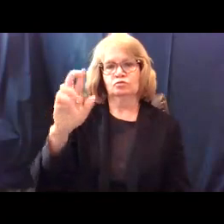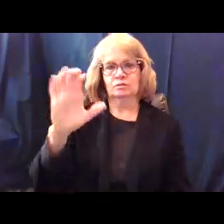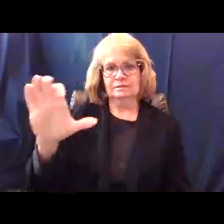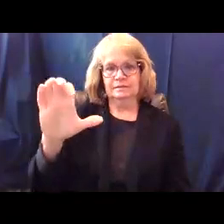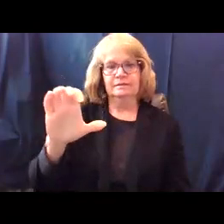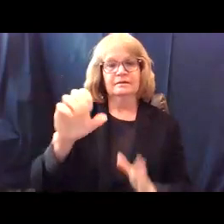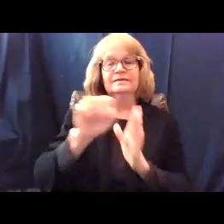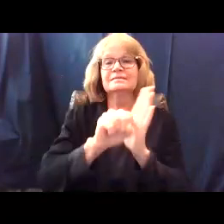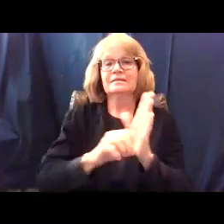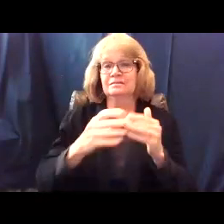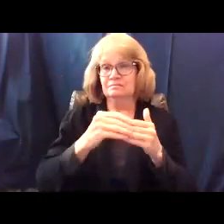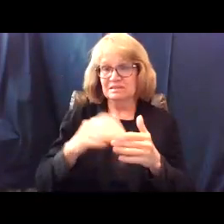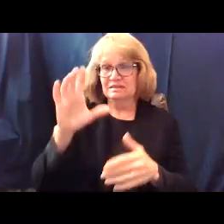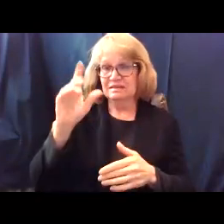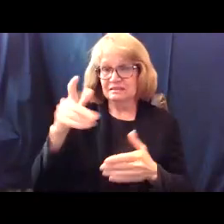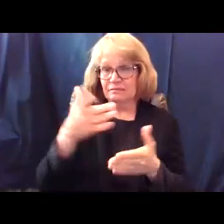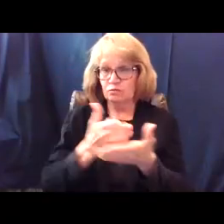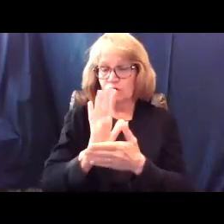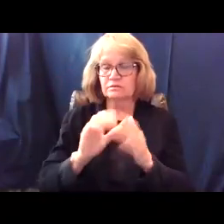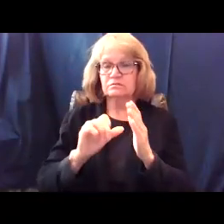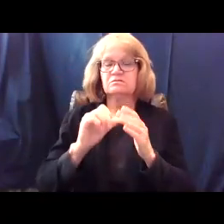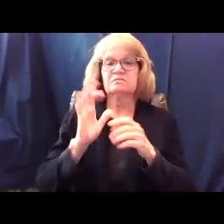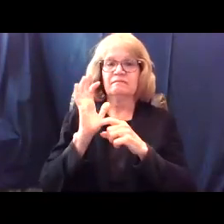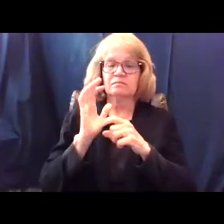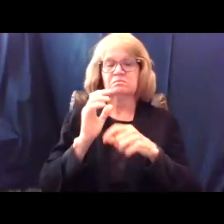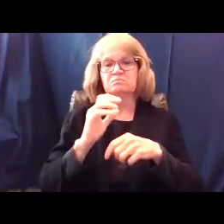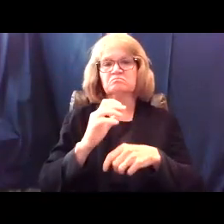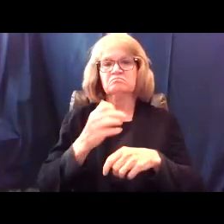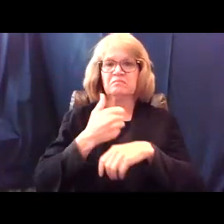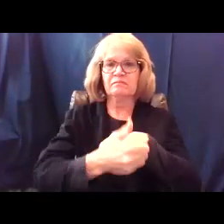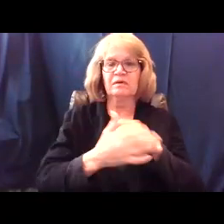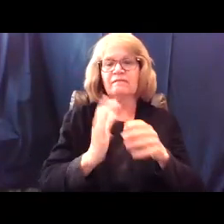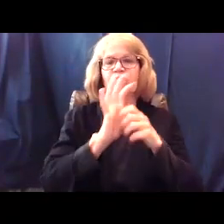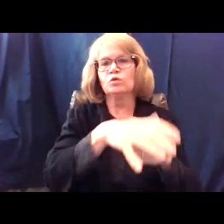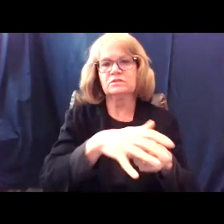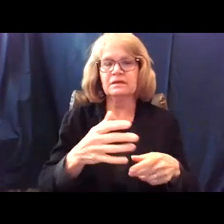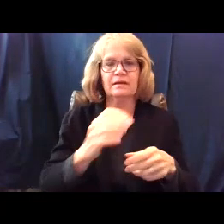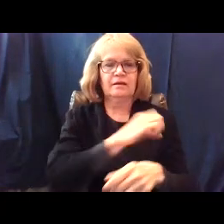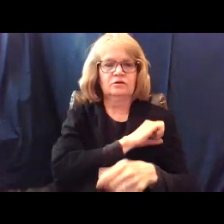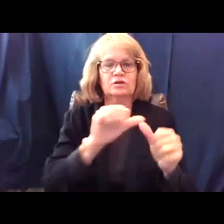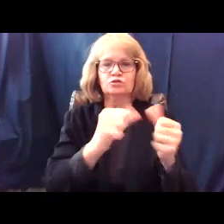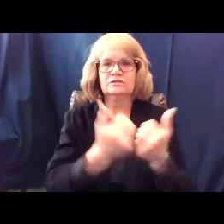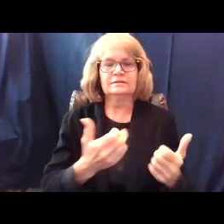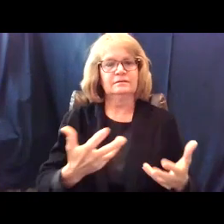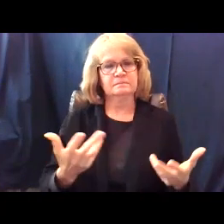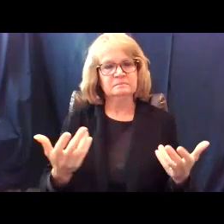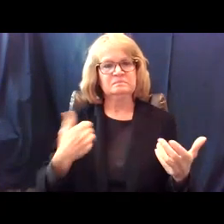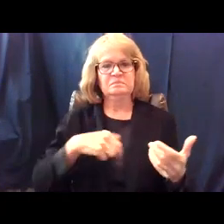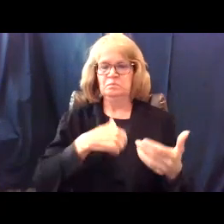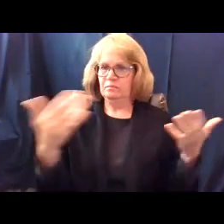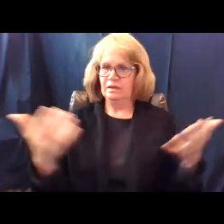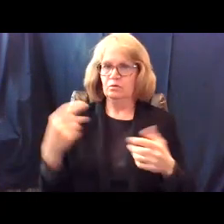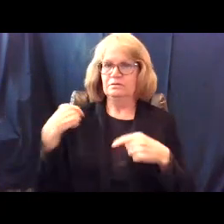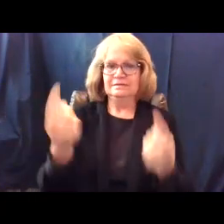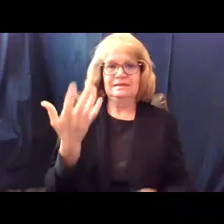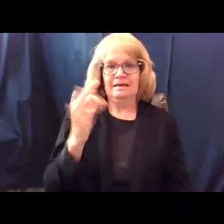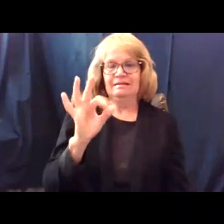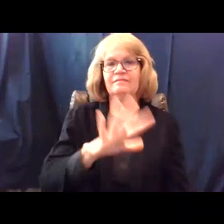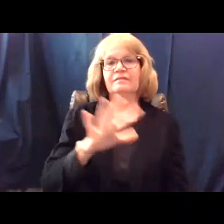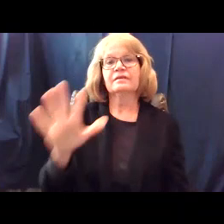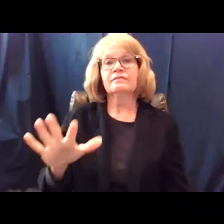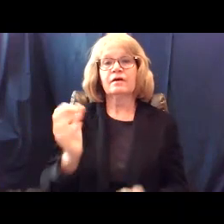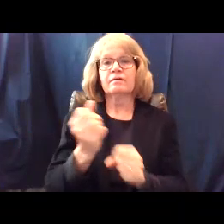leading civil rights enforcement agency. We've been around since 1955, and we exist to make sure that Pennsylvanians can live,